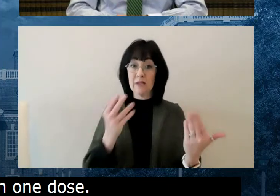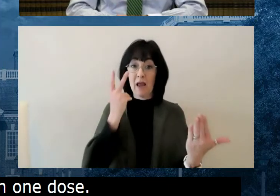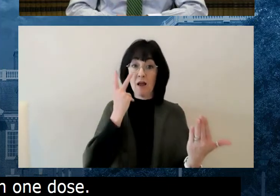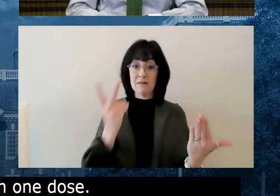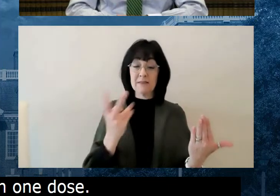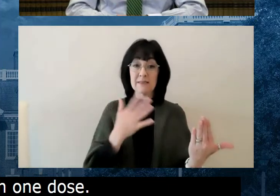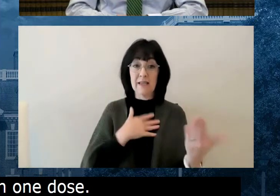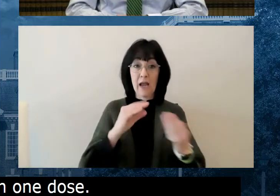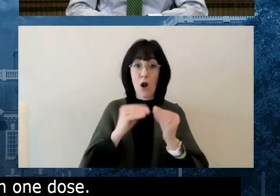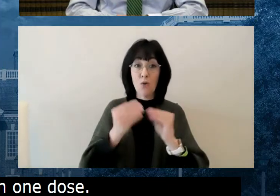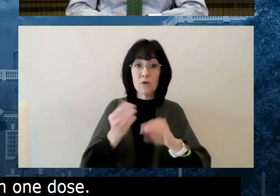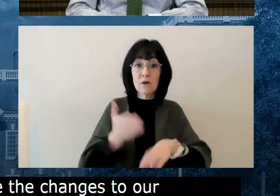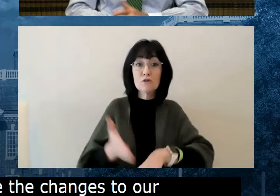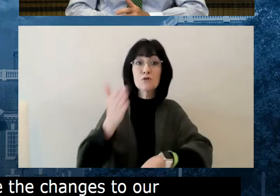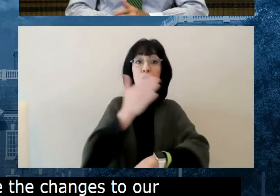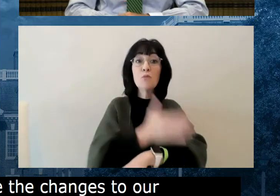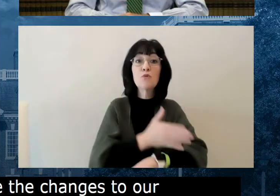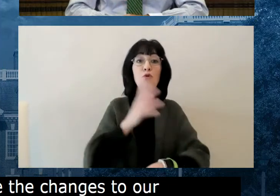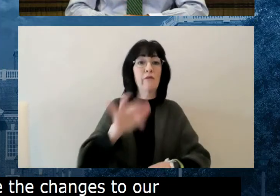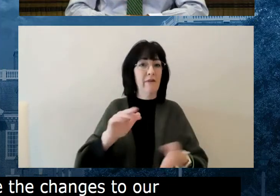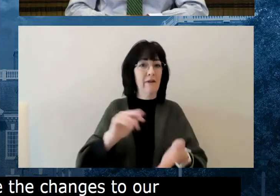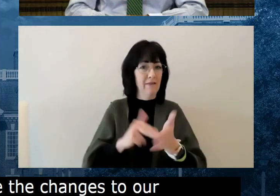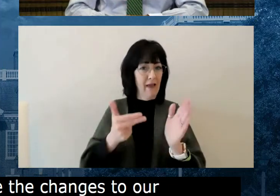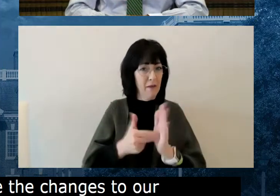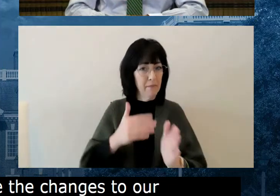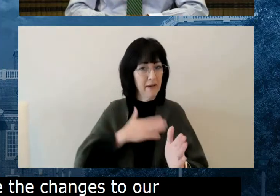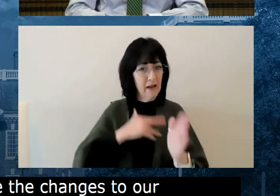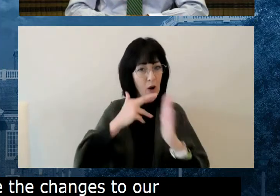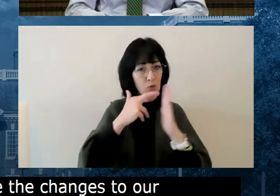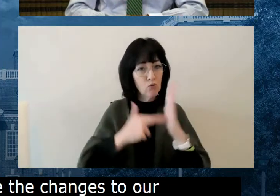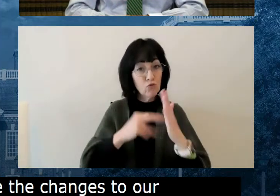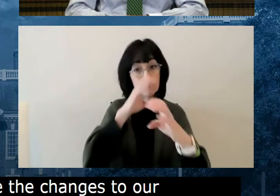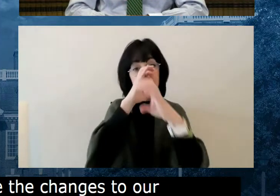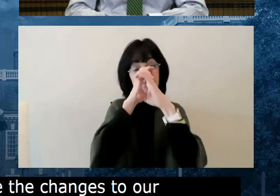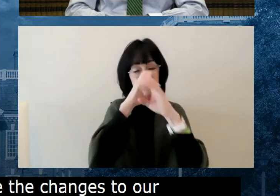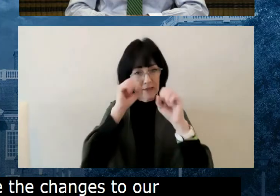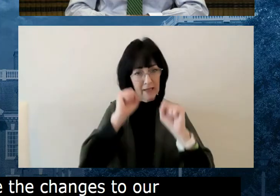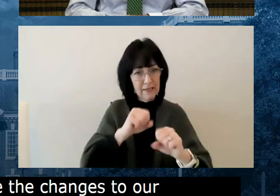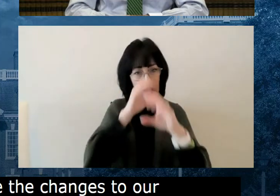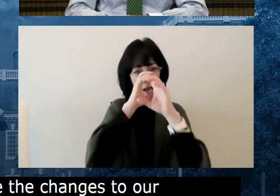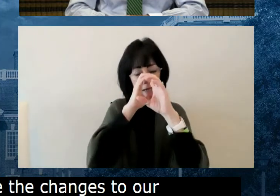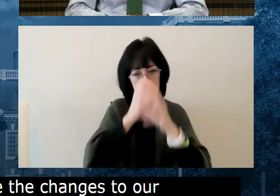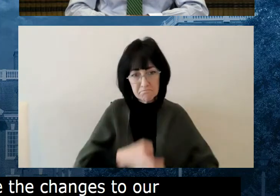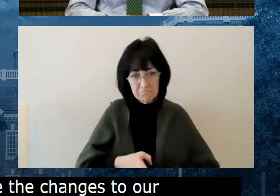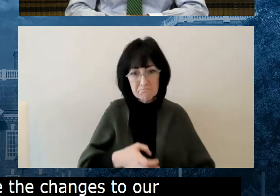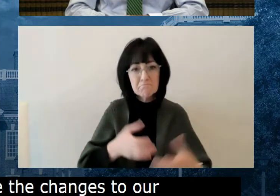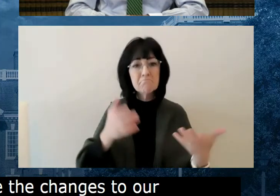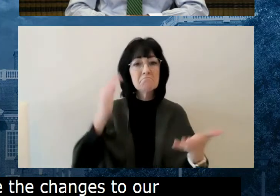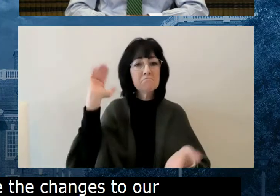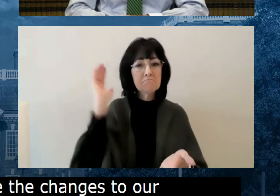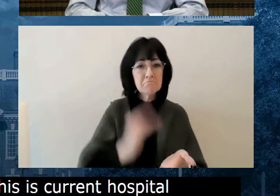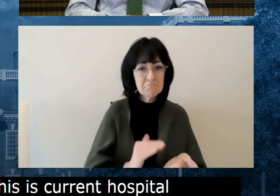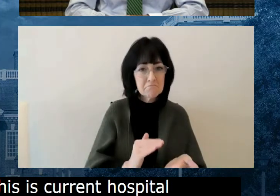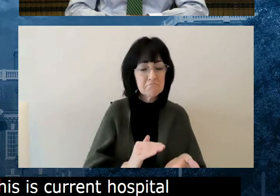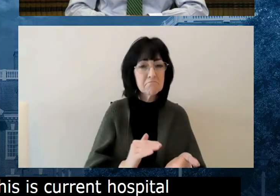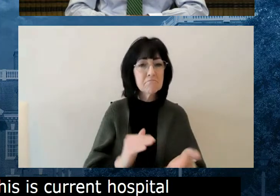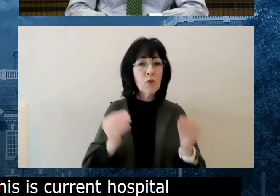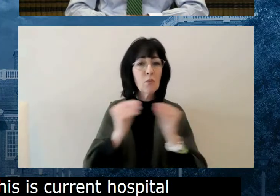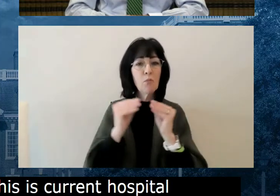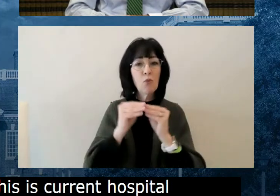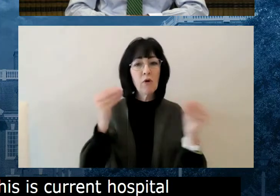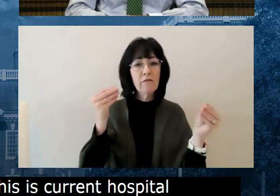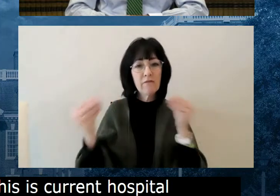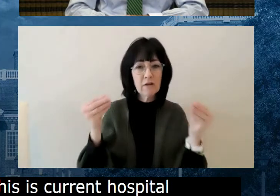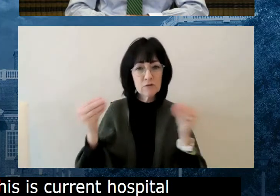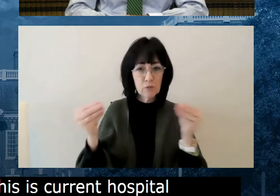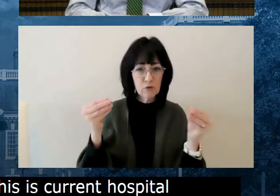at that. If you can see, this is current hospitalizations, a number that we talk about each week. We follow. You can see the